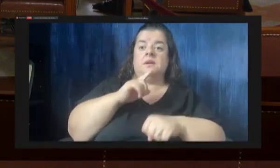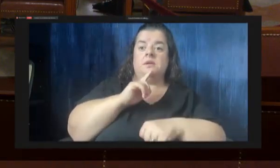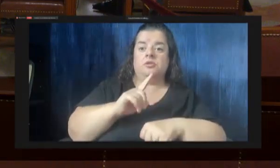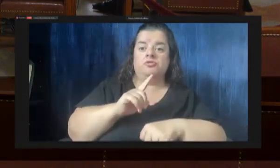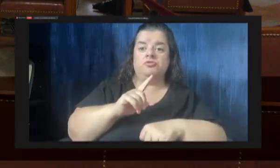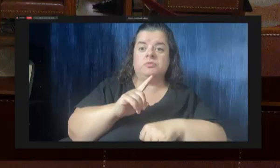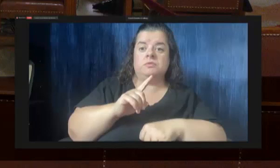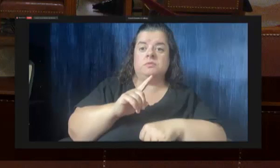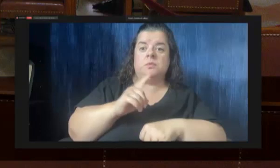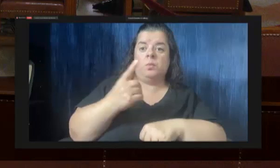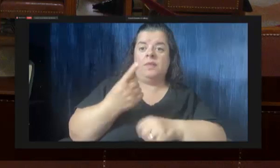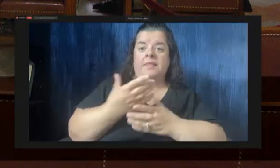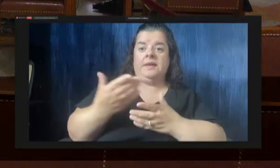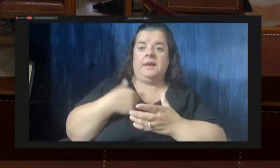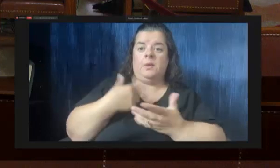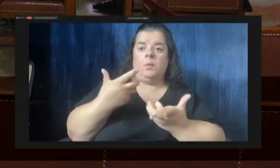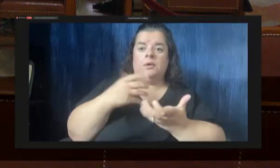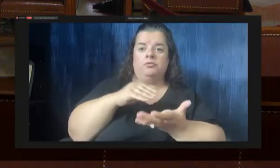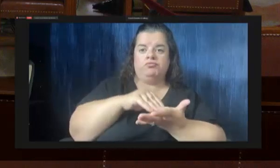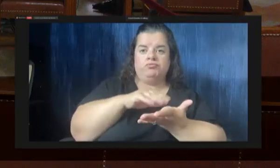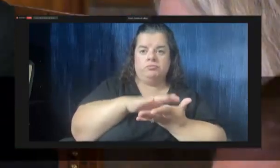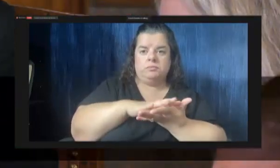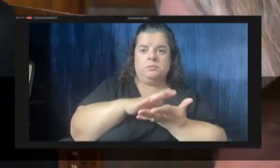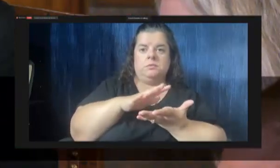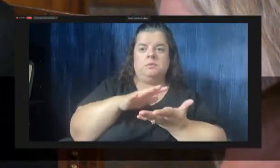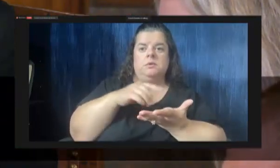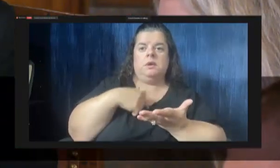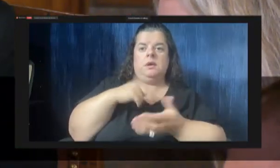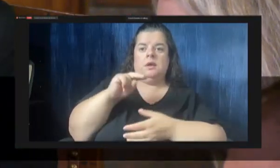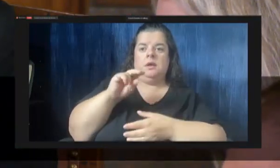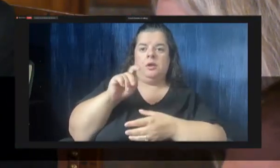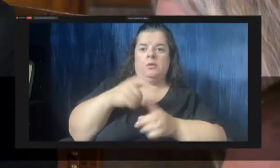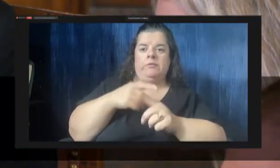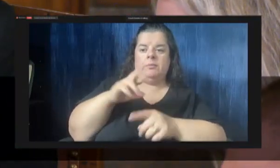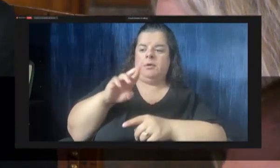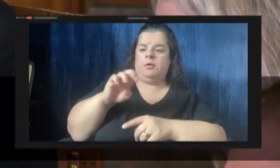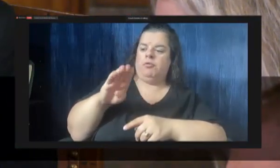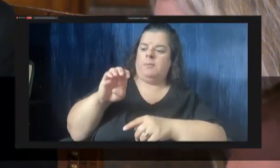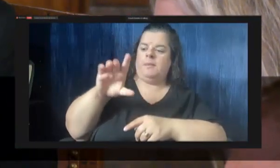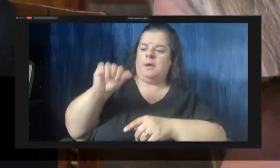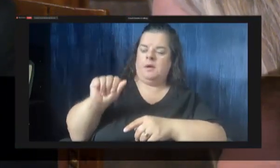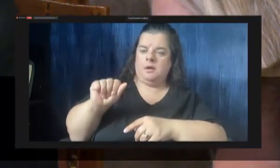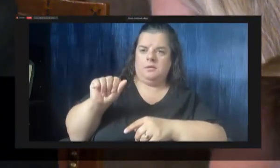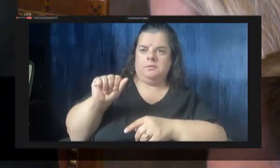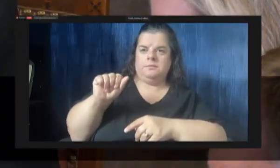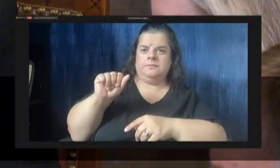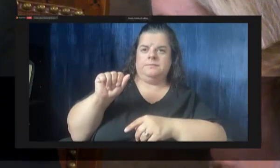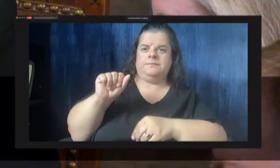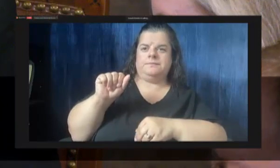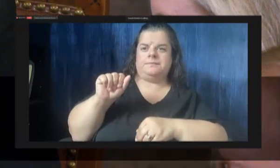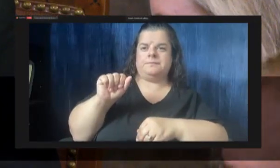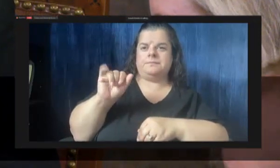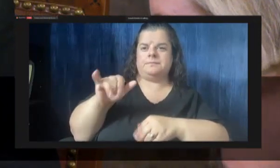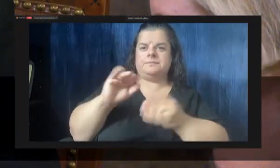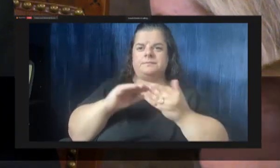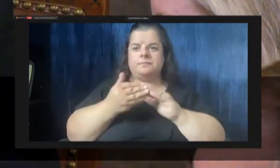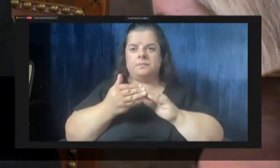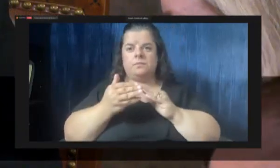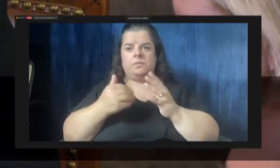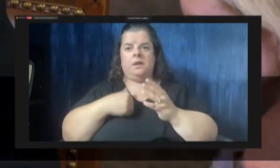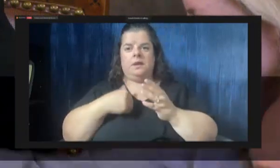One thing I did want to note, because I got a note from Rebecca Rinaldo, just a note that that the city has had more